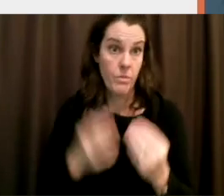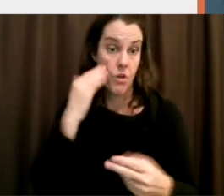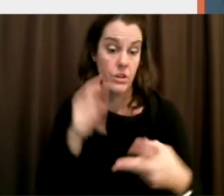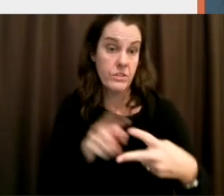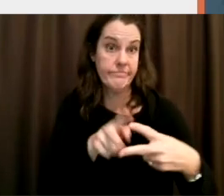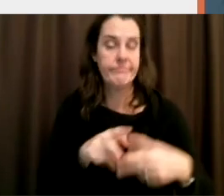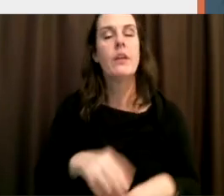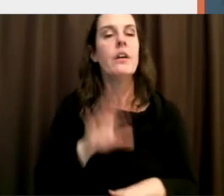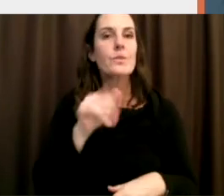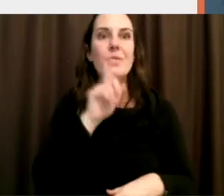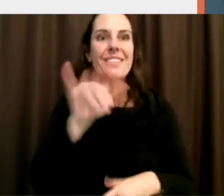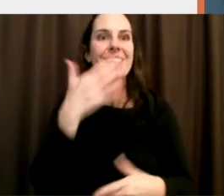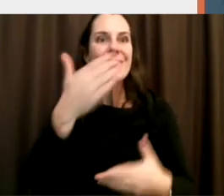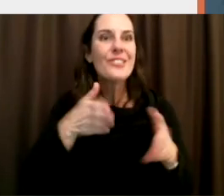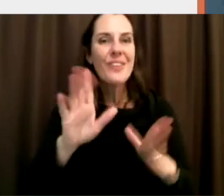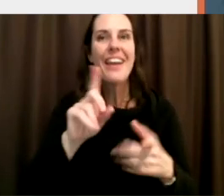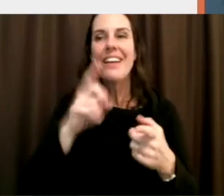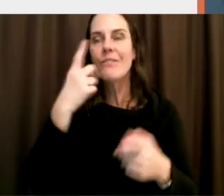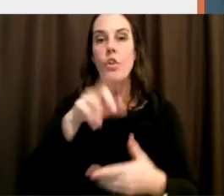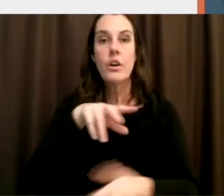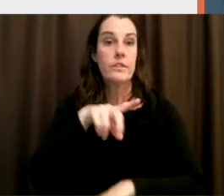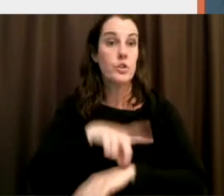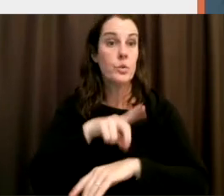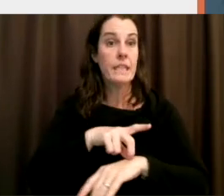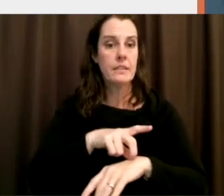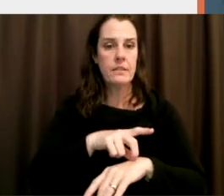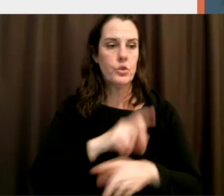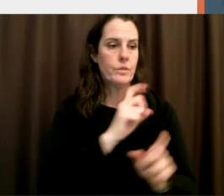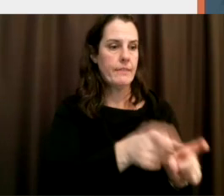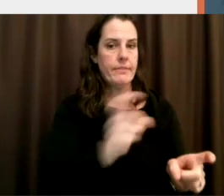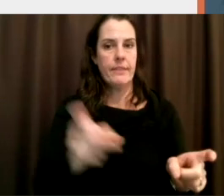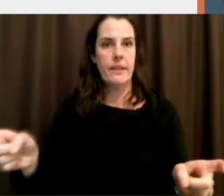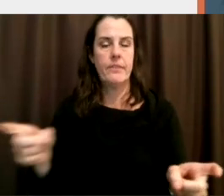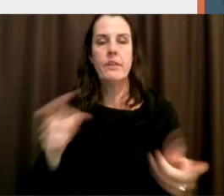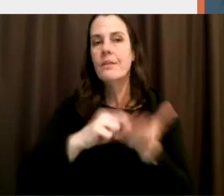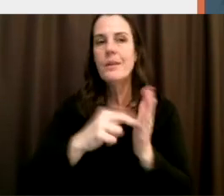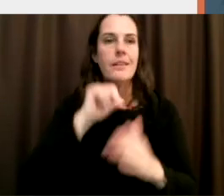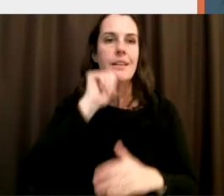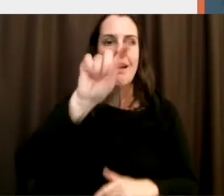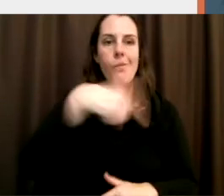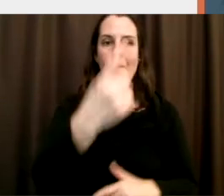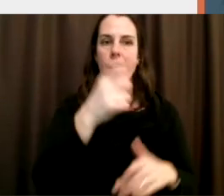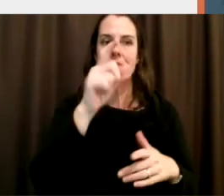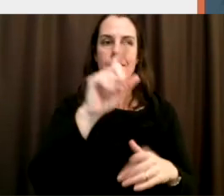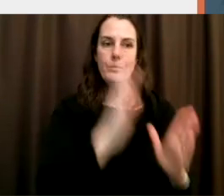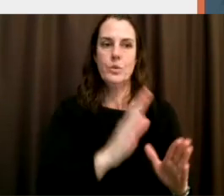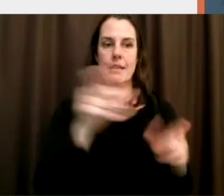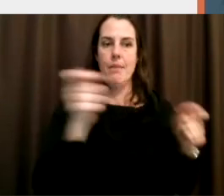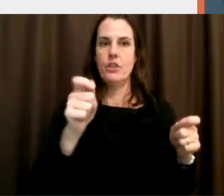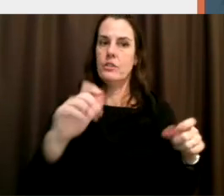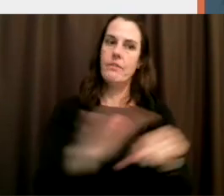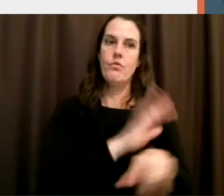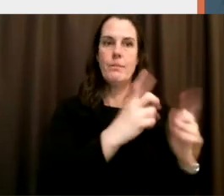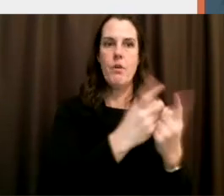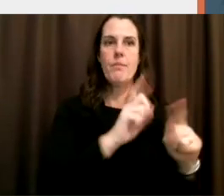a good way to kind of to segregate duties, right? To make sure that no single individual manages the entire department. It's good to break things up a